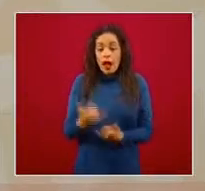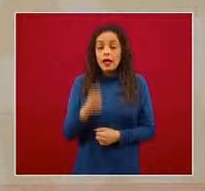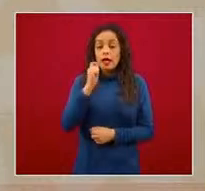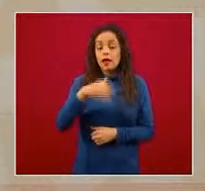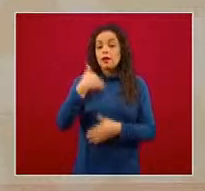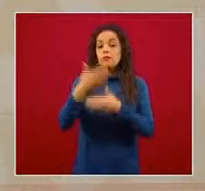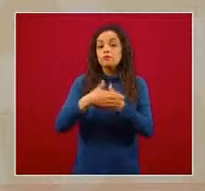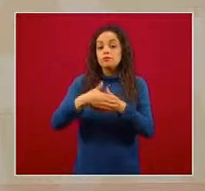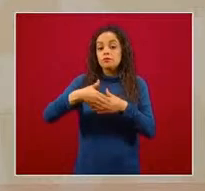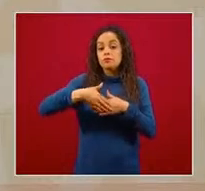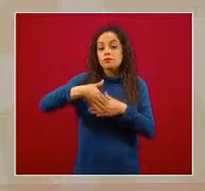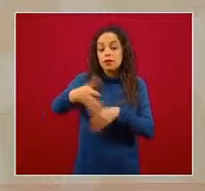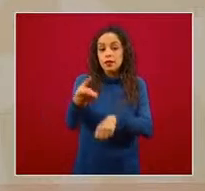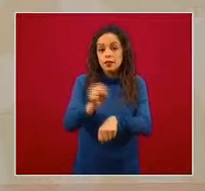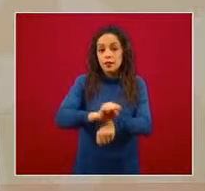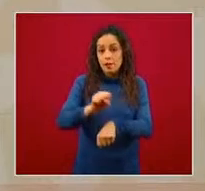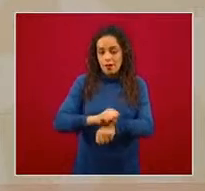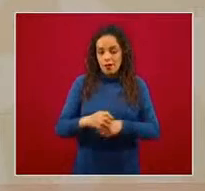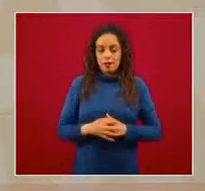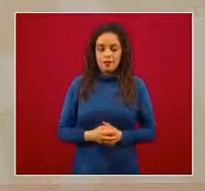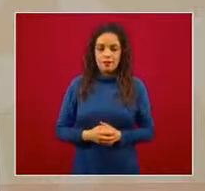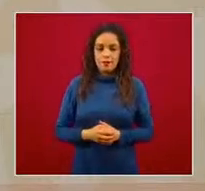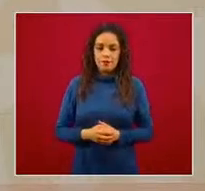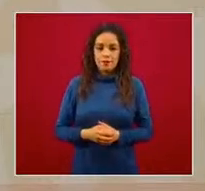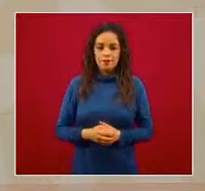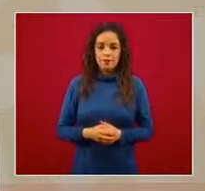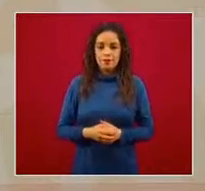have for the next weeks.